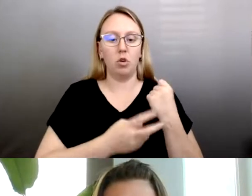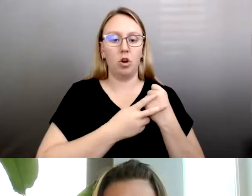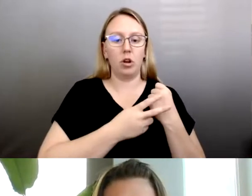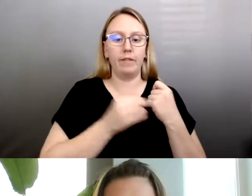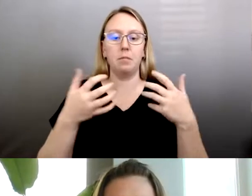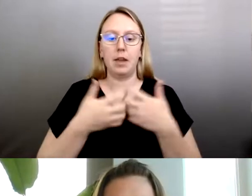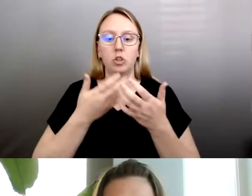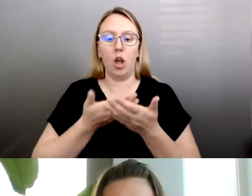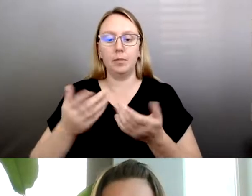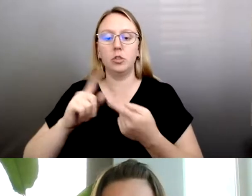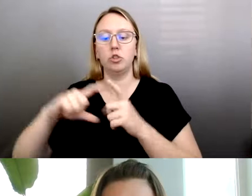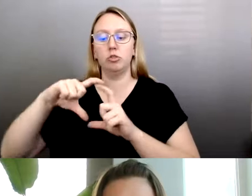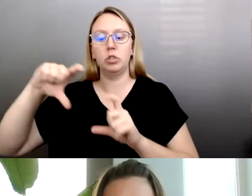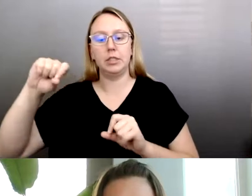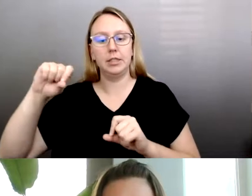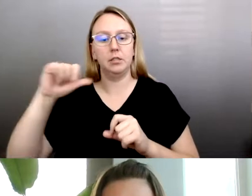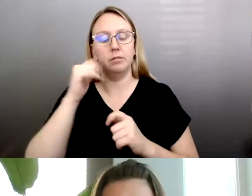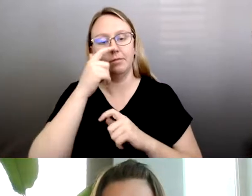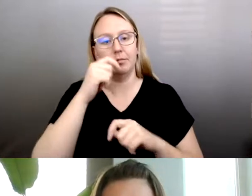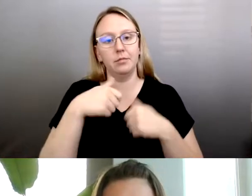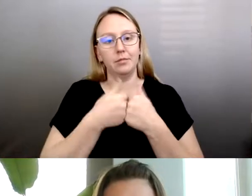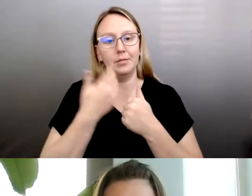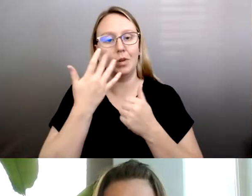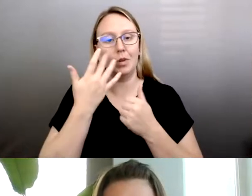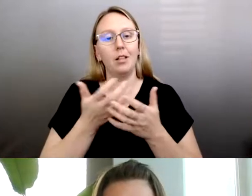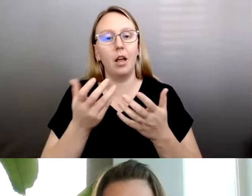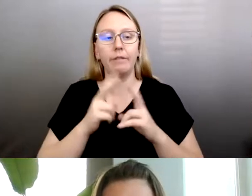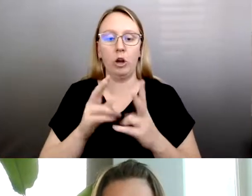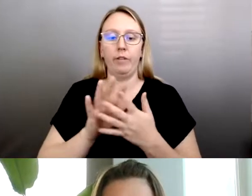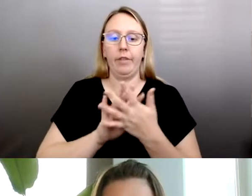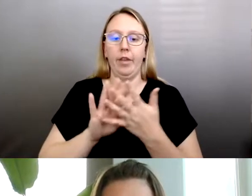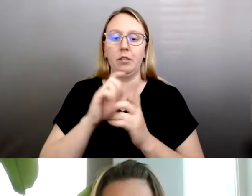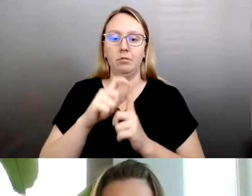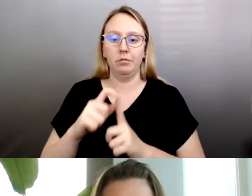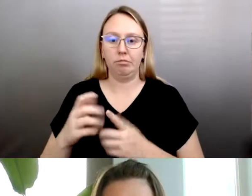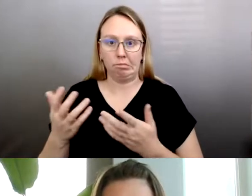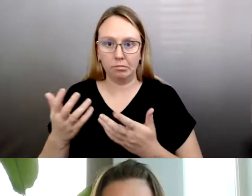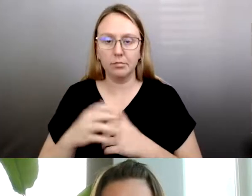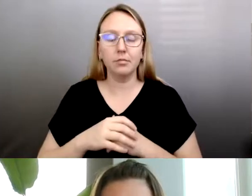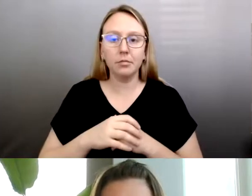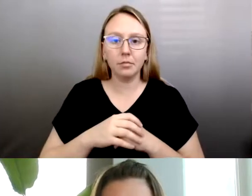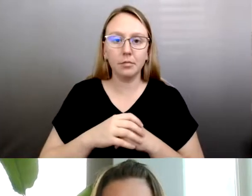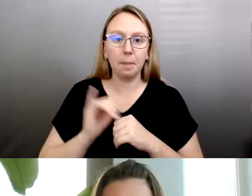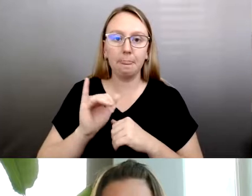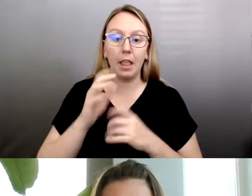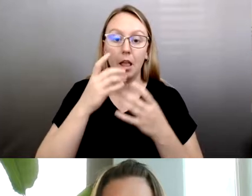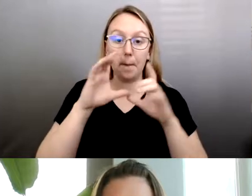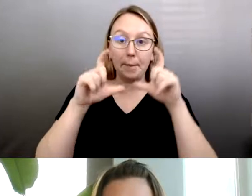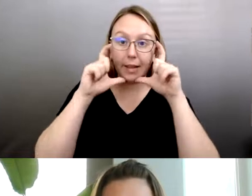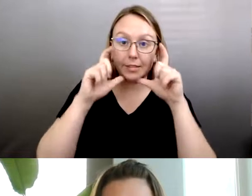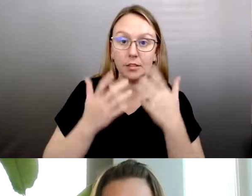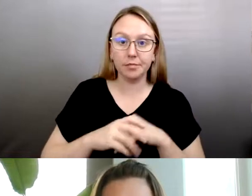to receipts, which is a really interesting challenge because a lot of these have like very vague terms like a mask or something like